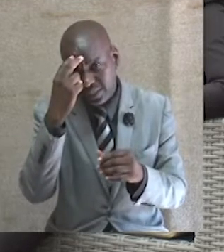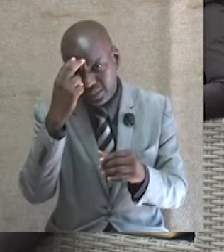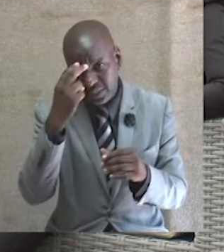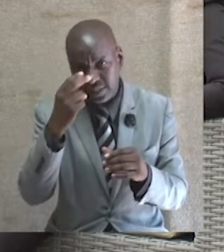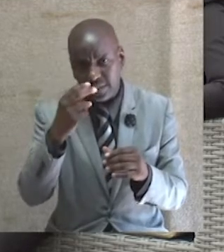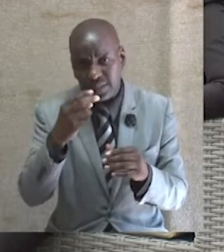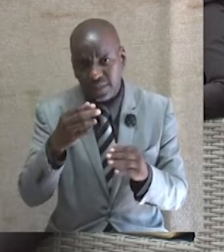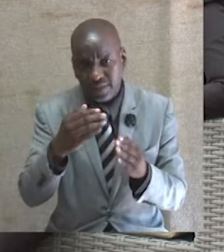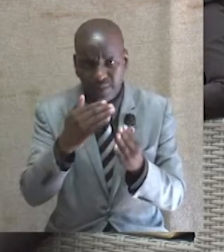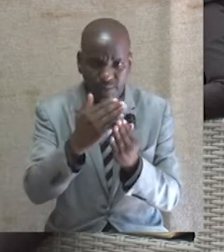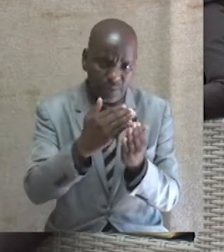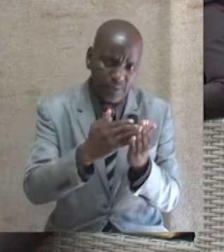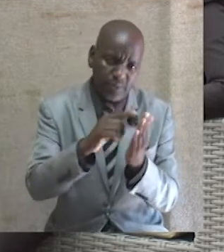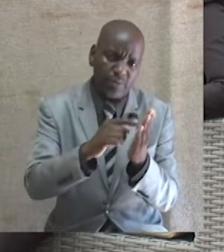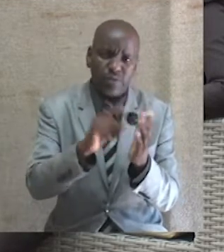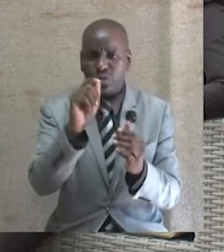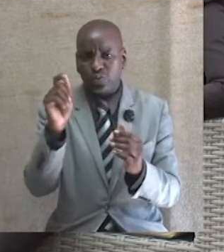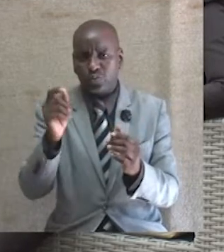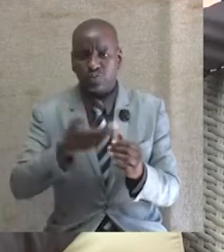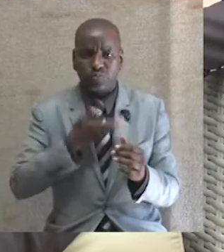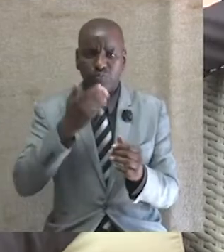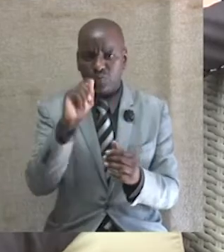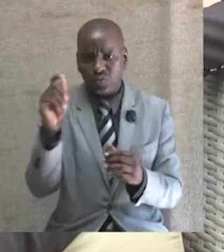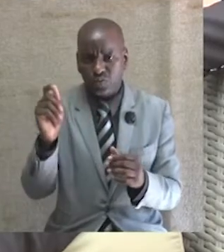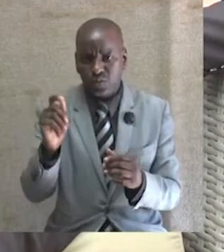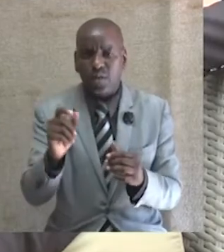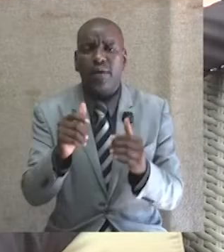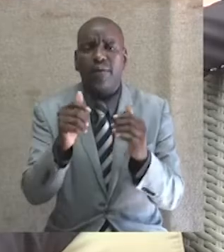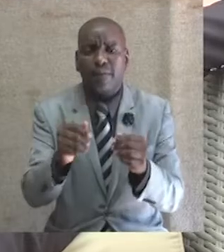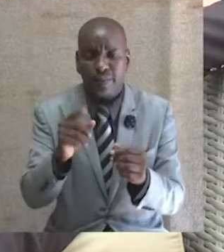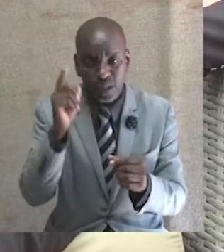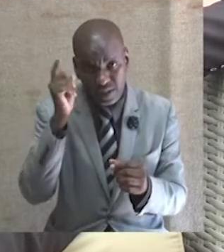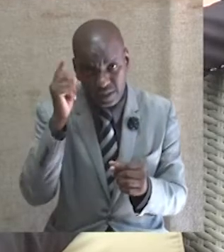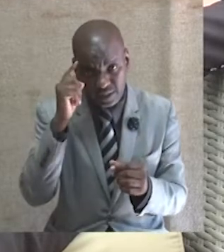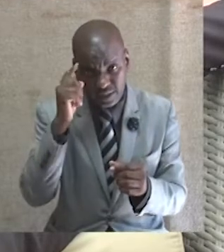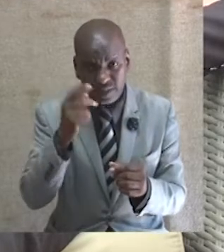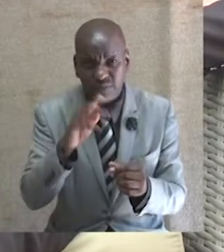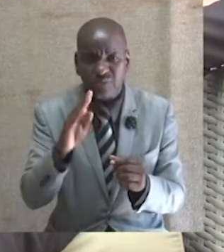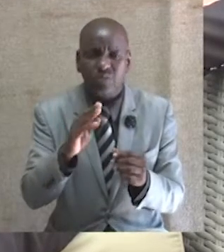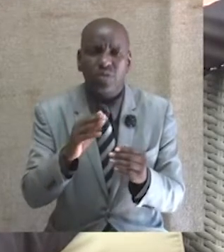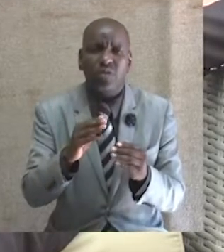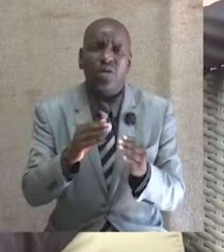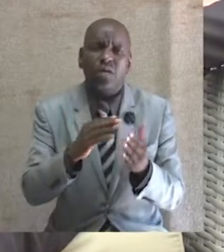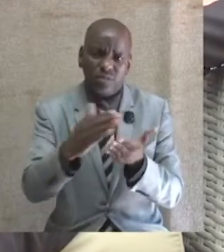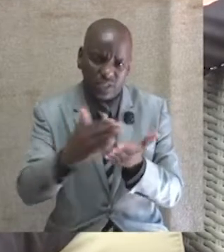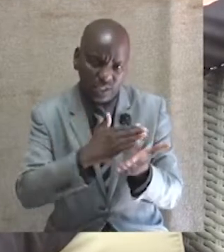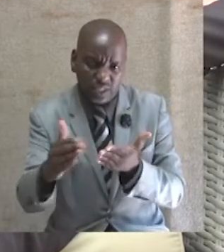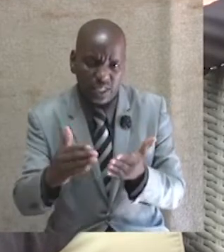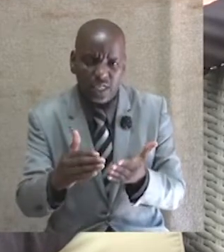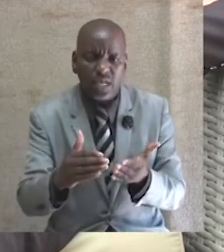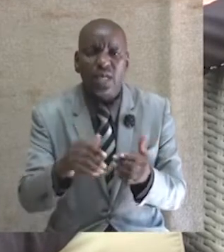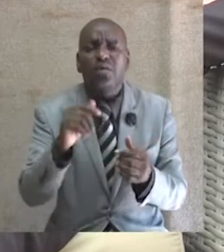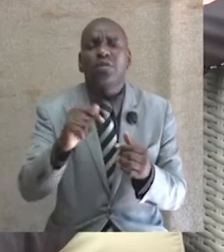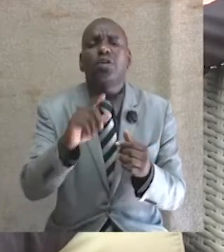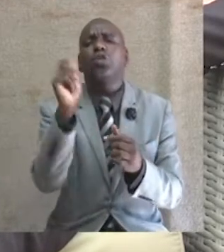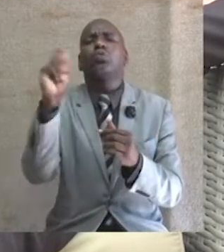police or jump the headmaster, the protocol, or what? Because that's exactly how I feel. Referral pathways should just be shared within the